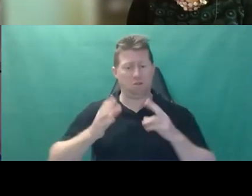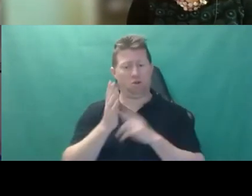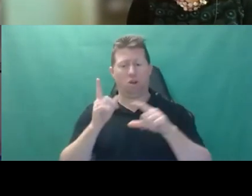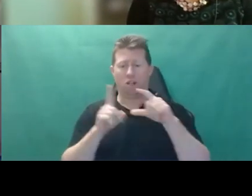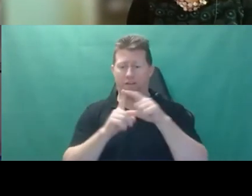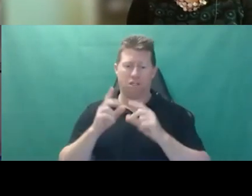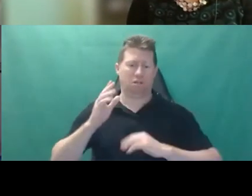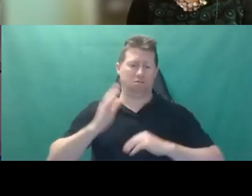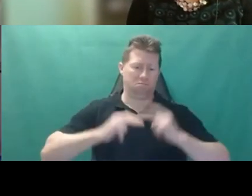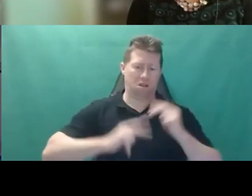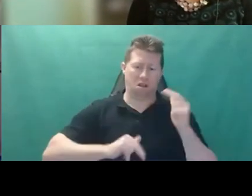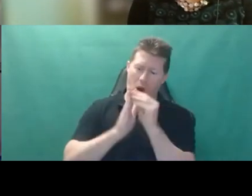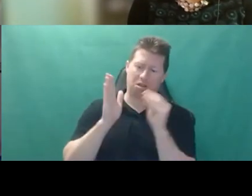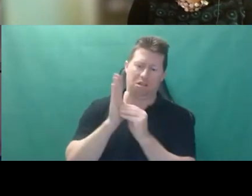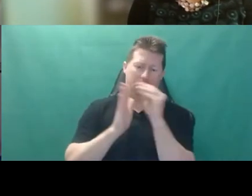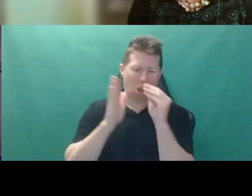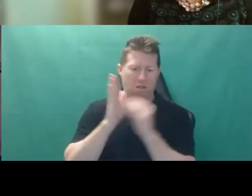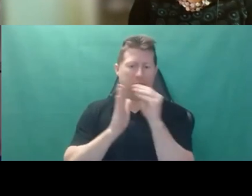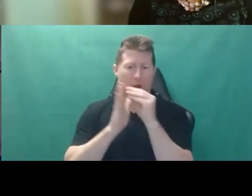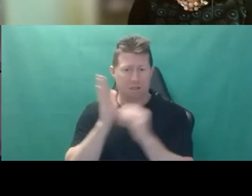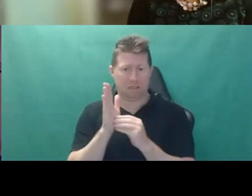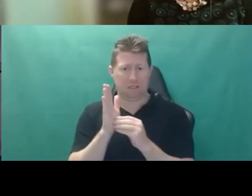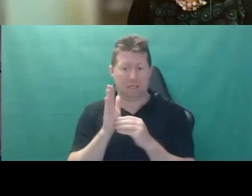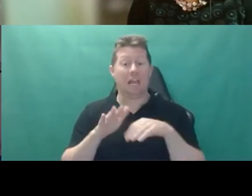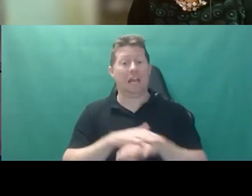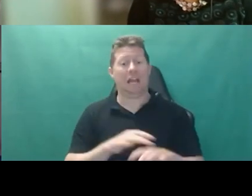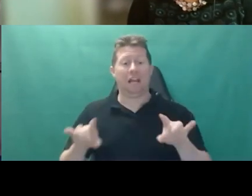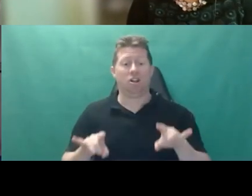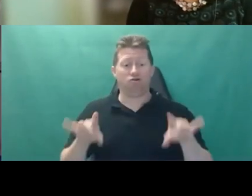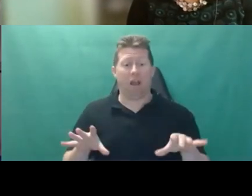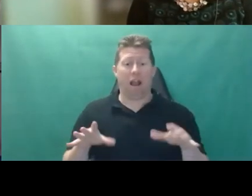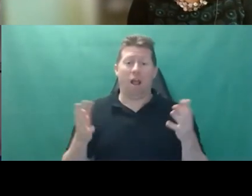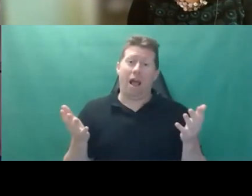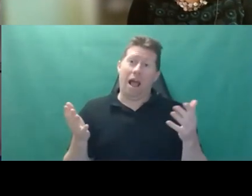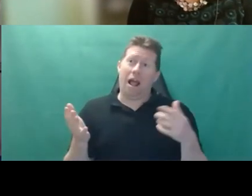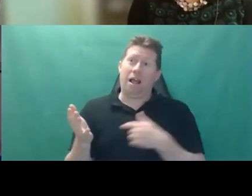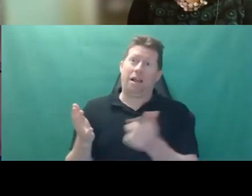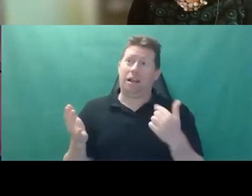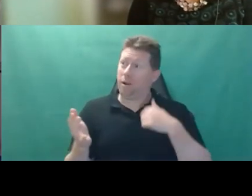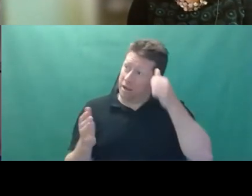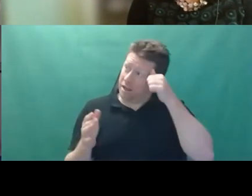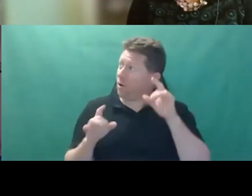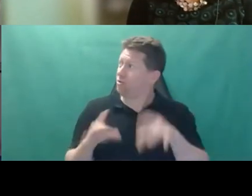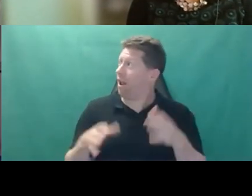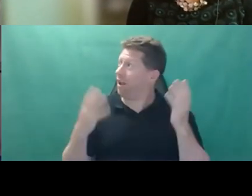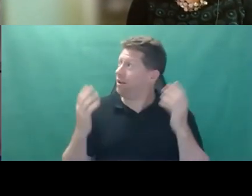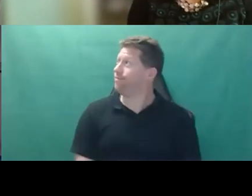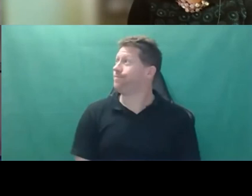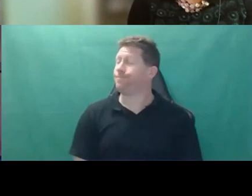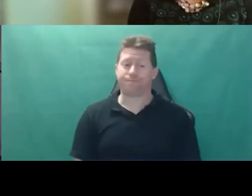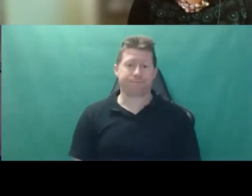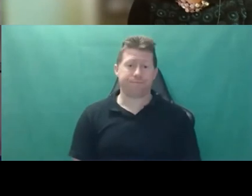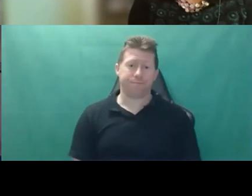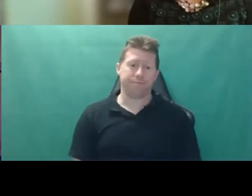policies. So in Australia, well, you know, Australia, it's kind of, it has to happen